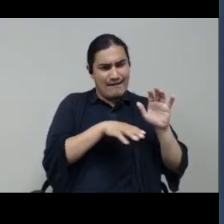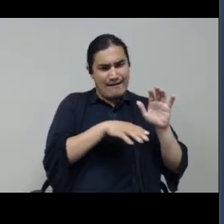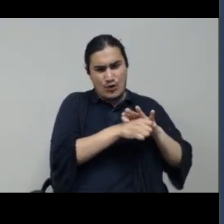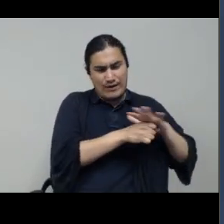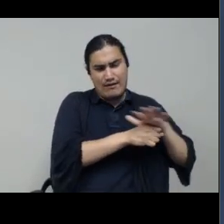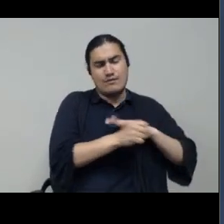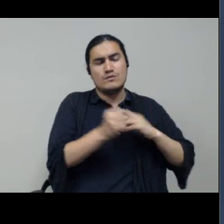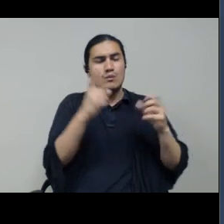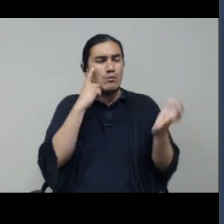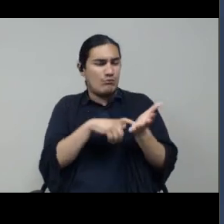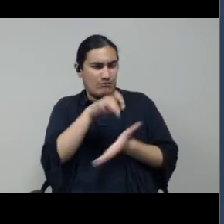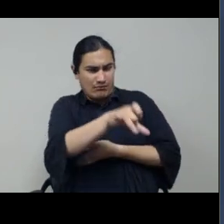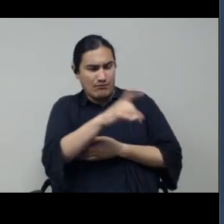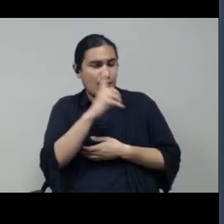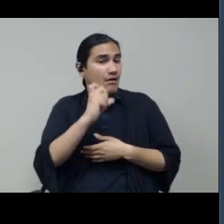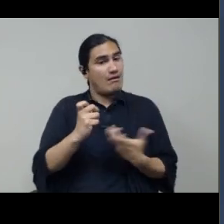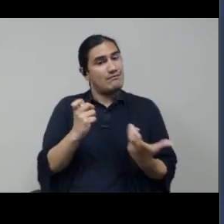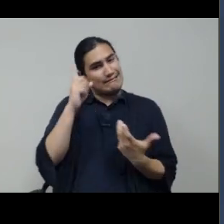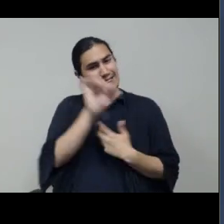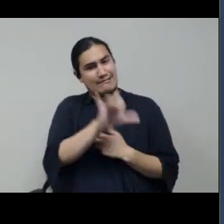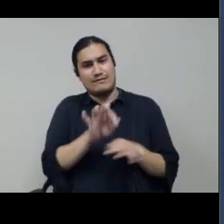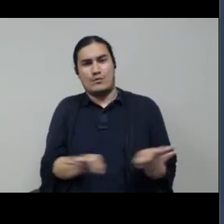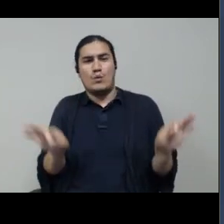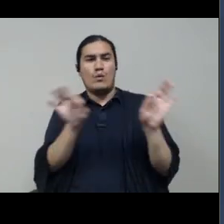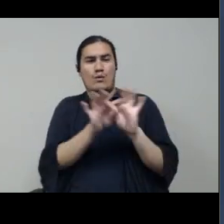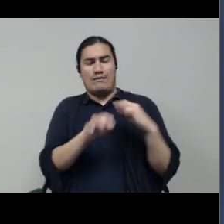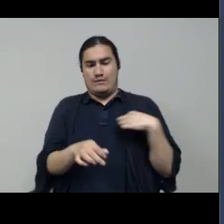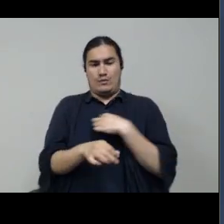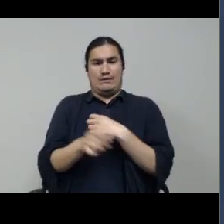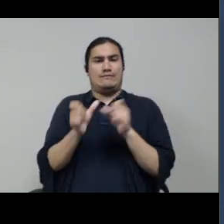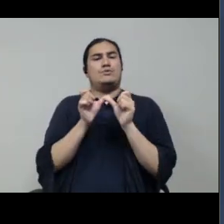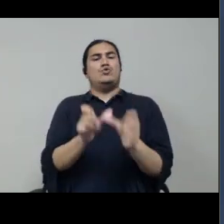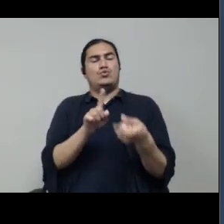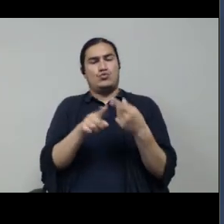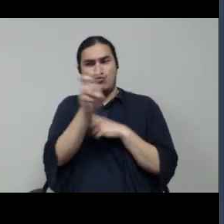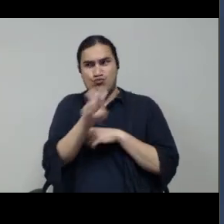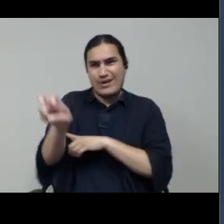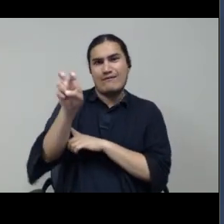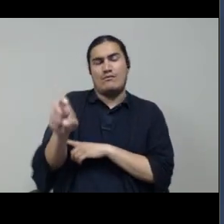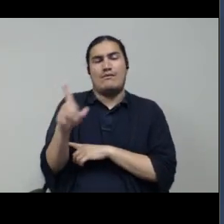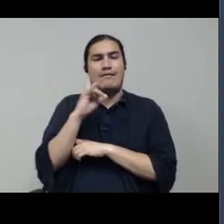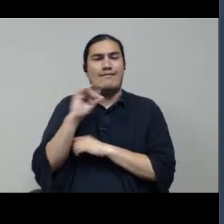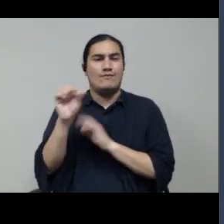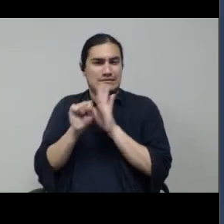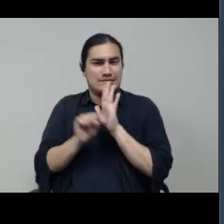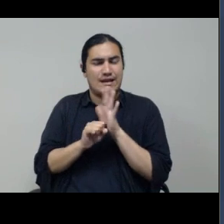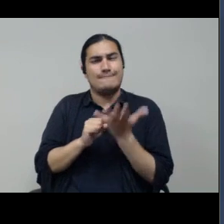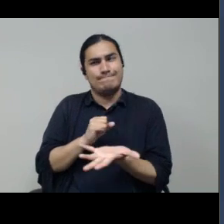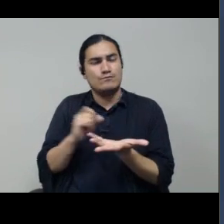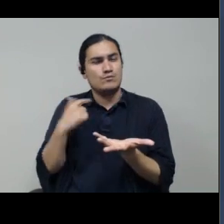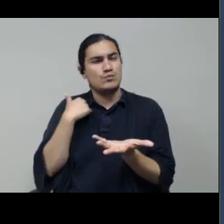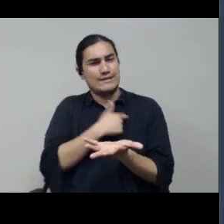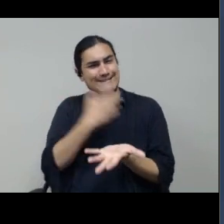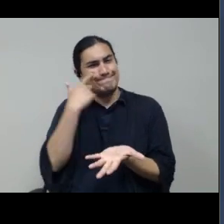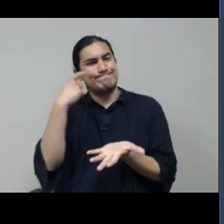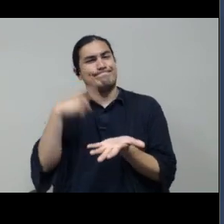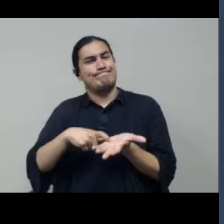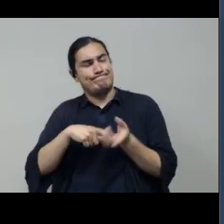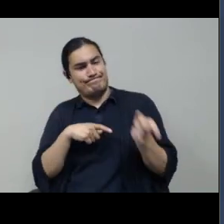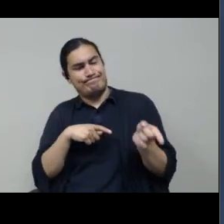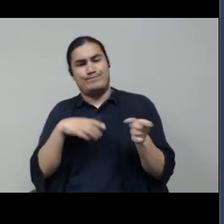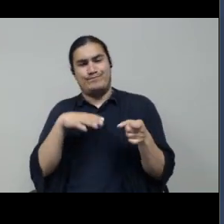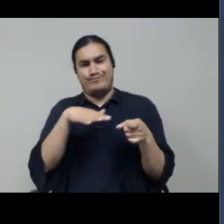that because I think it's important as we continue to travel through the state of California that we recognize the